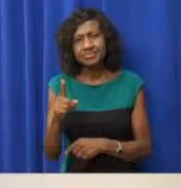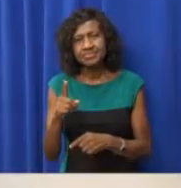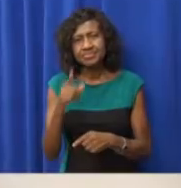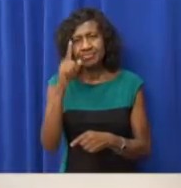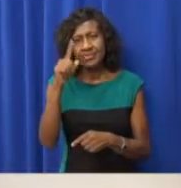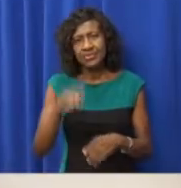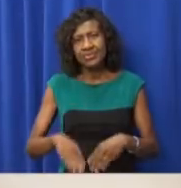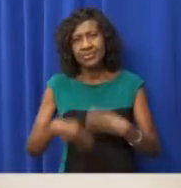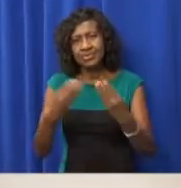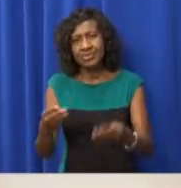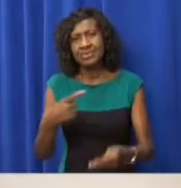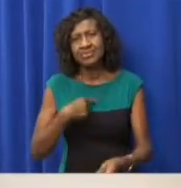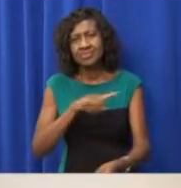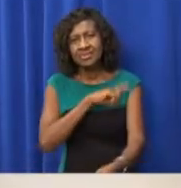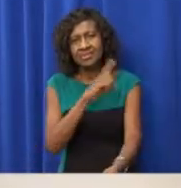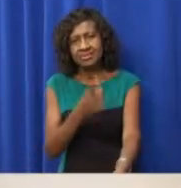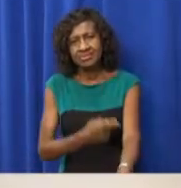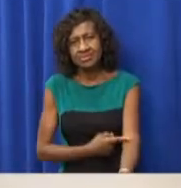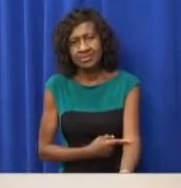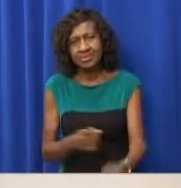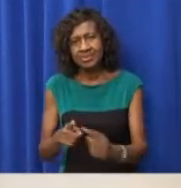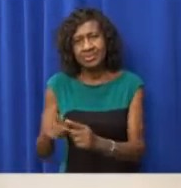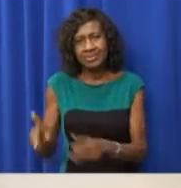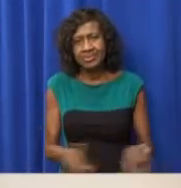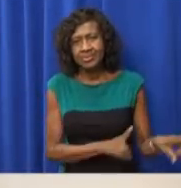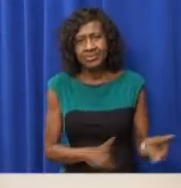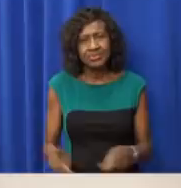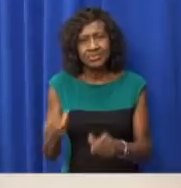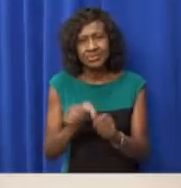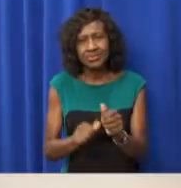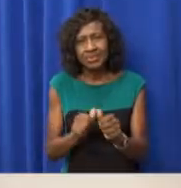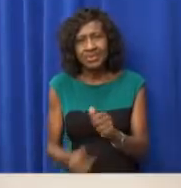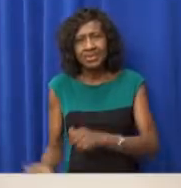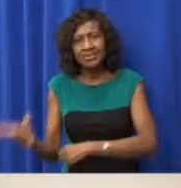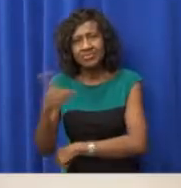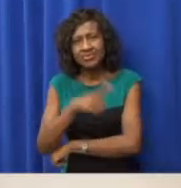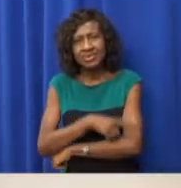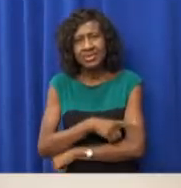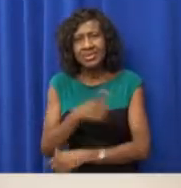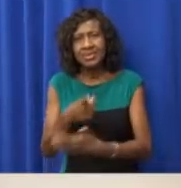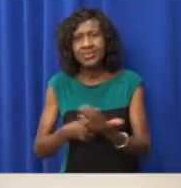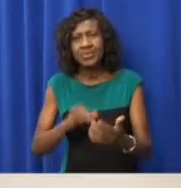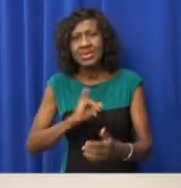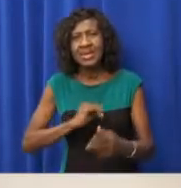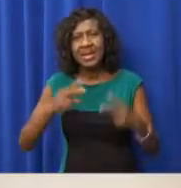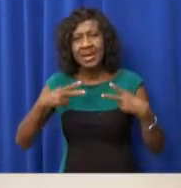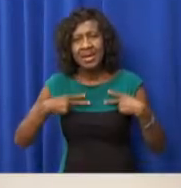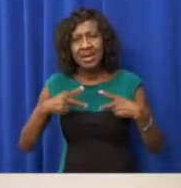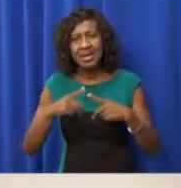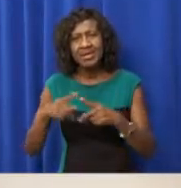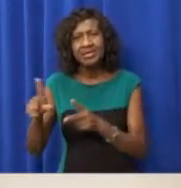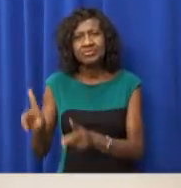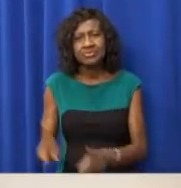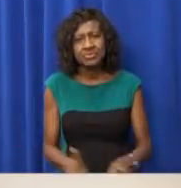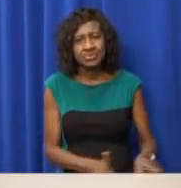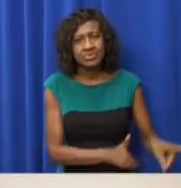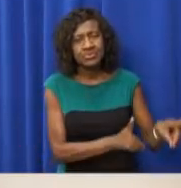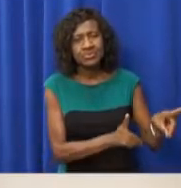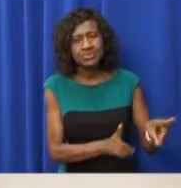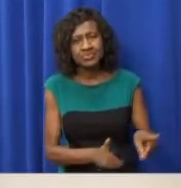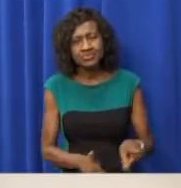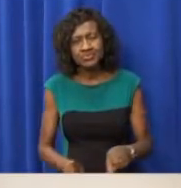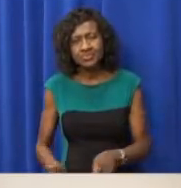You give me the strength to do every day what I have to